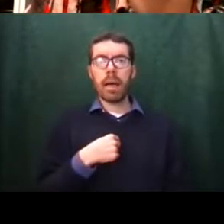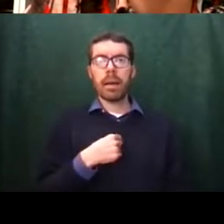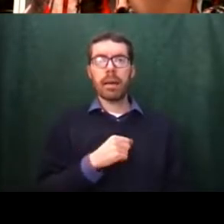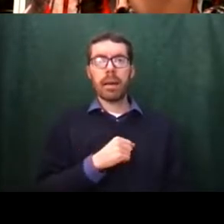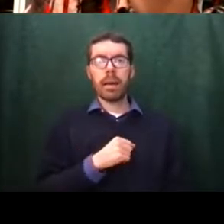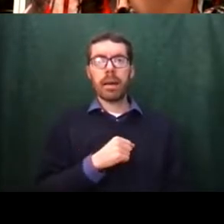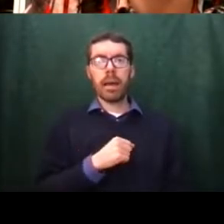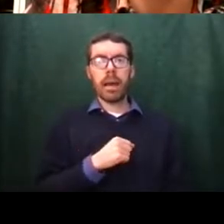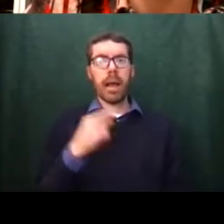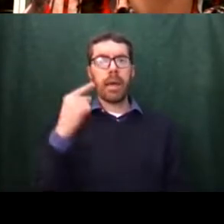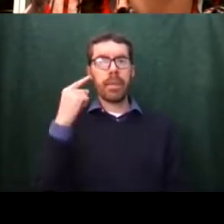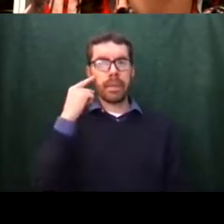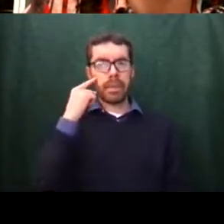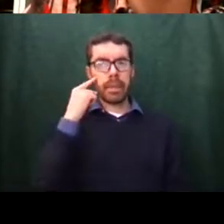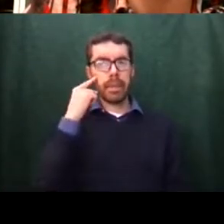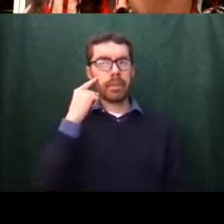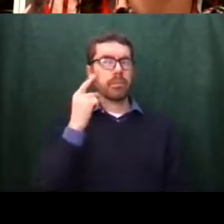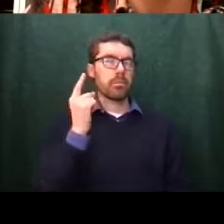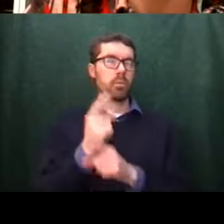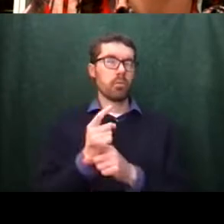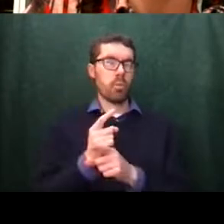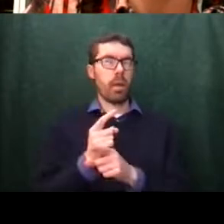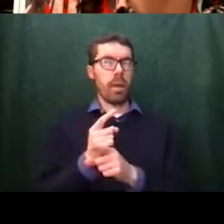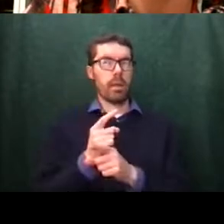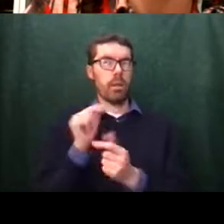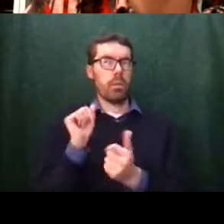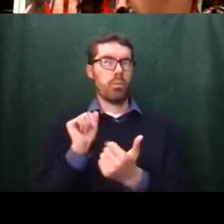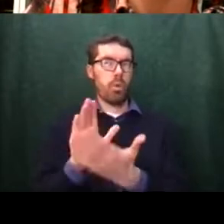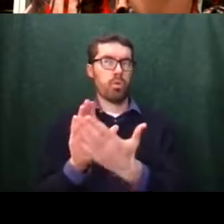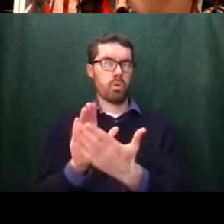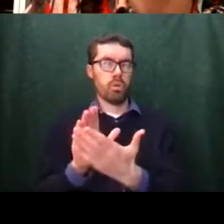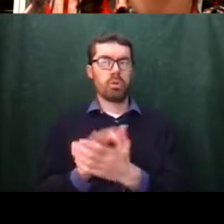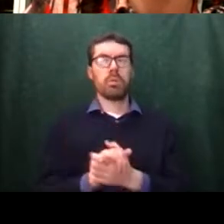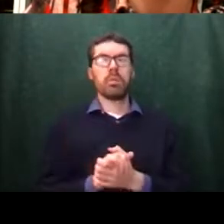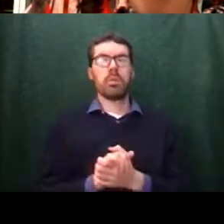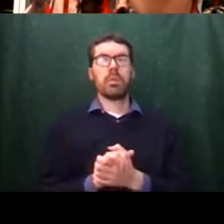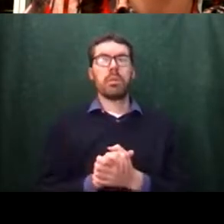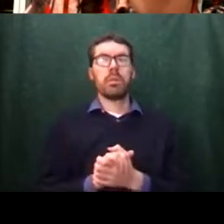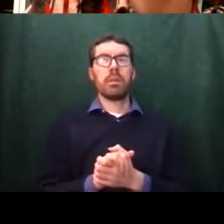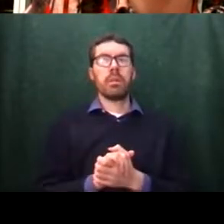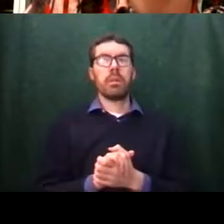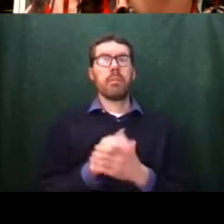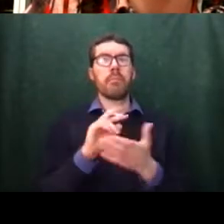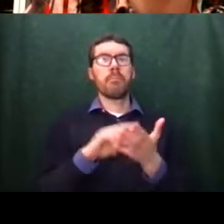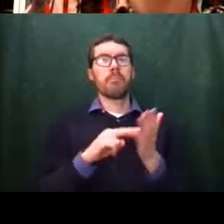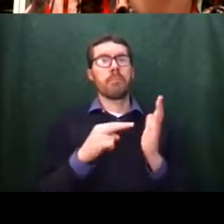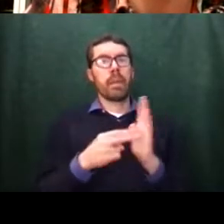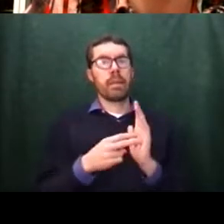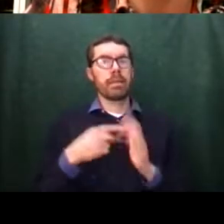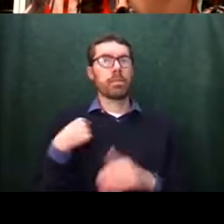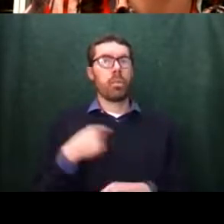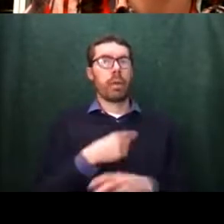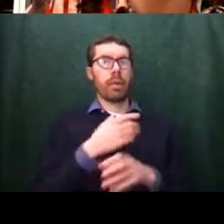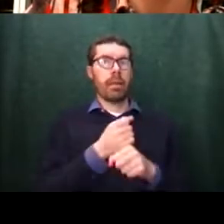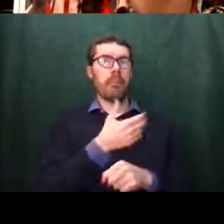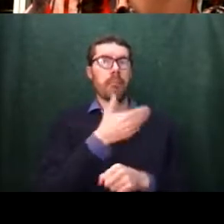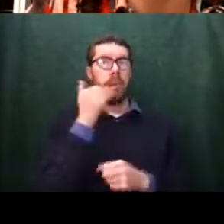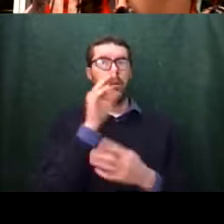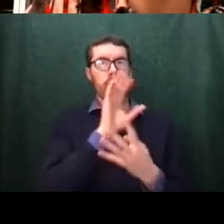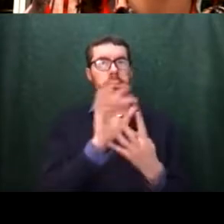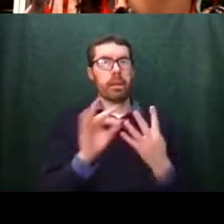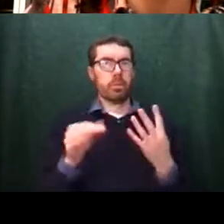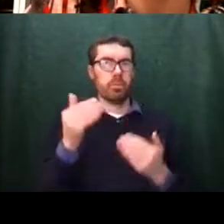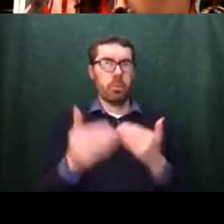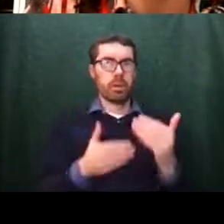think it's the right way to go, and brings us all into a better selection process. Let's just put it that